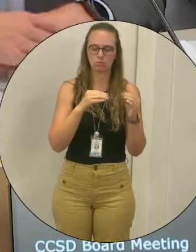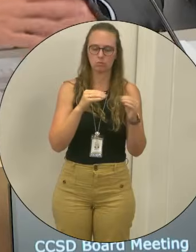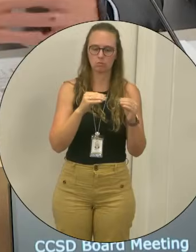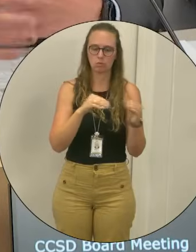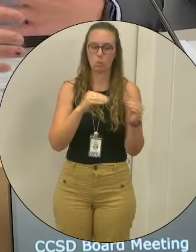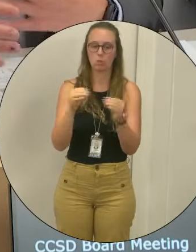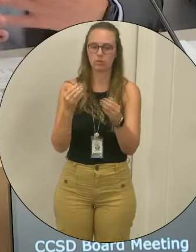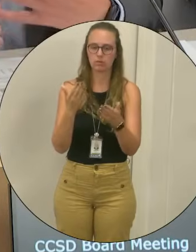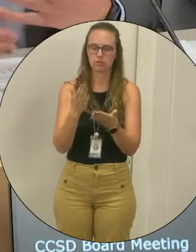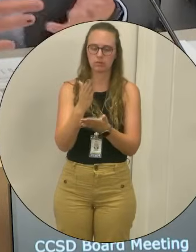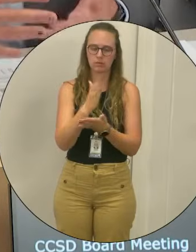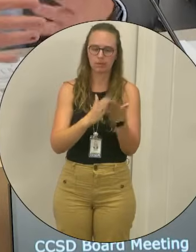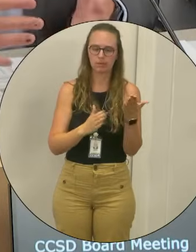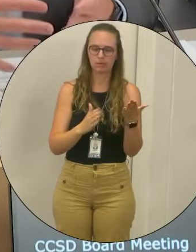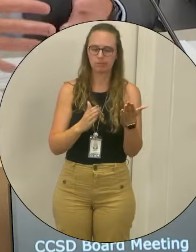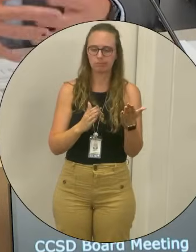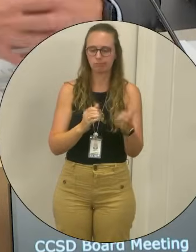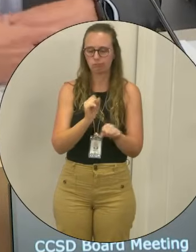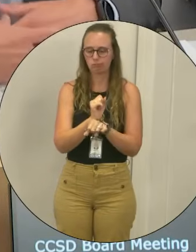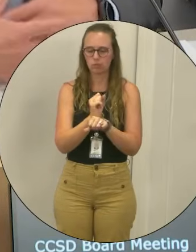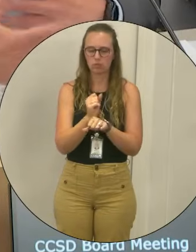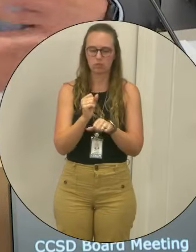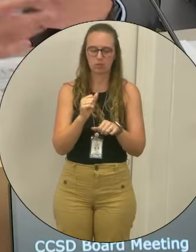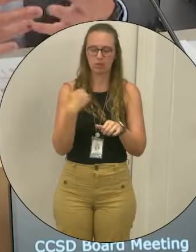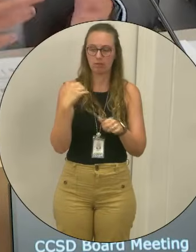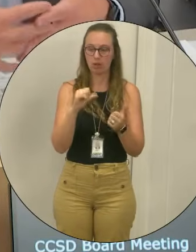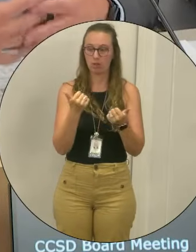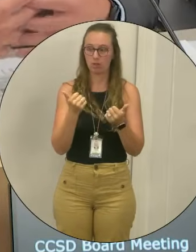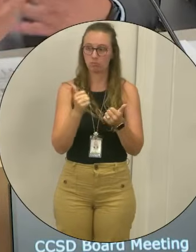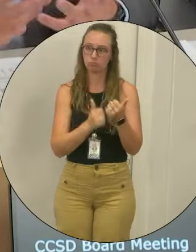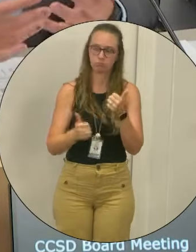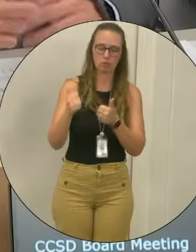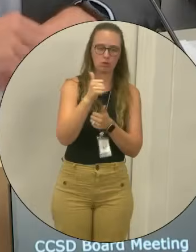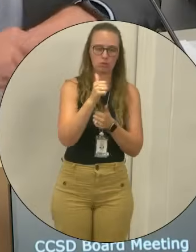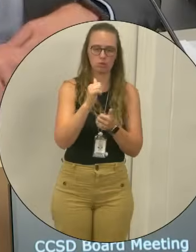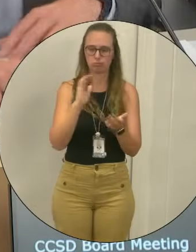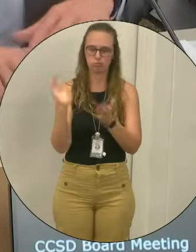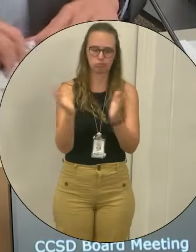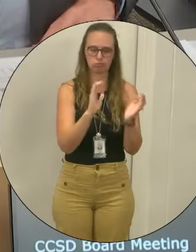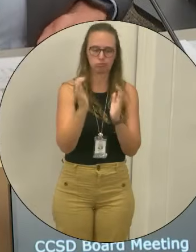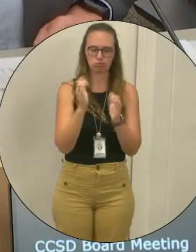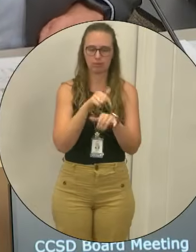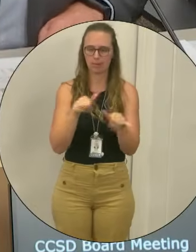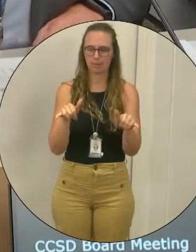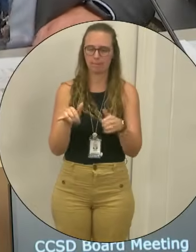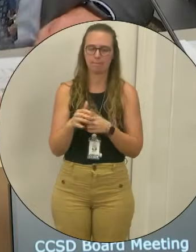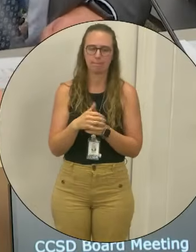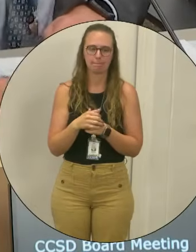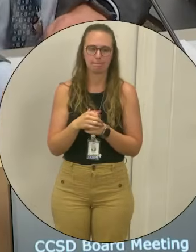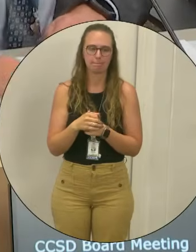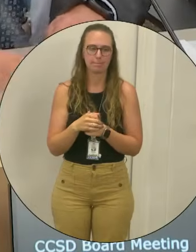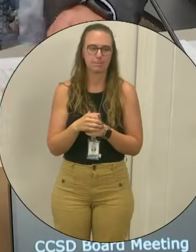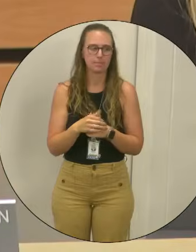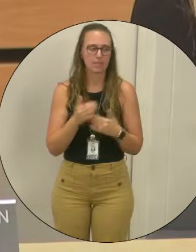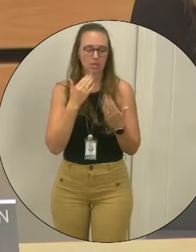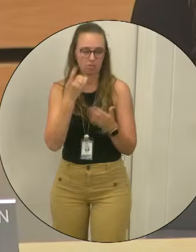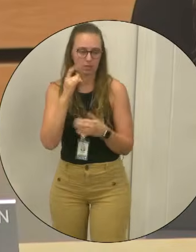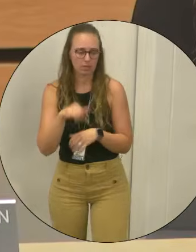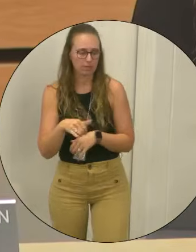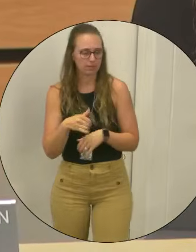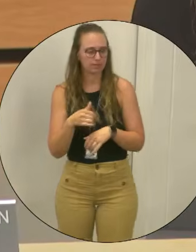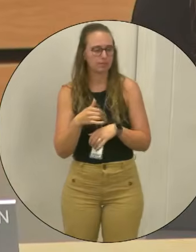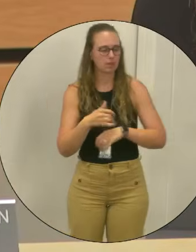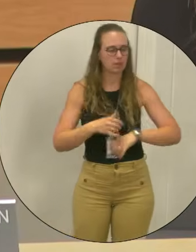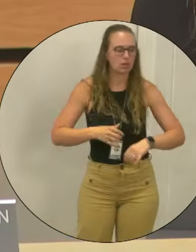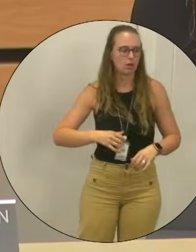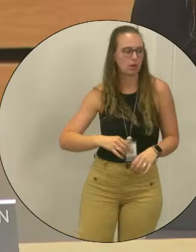of those efforts, but there was also a lot of other competing priorities throughout the district at that time as well. So thank you for that. And then I